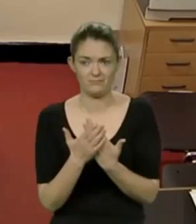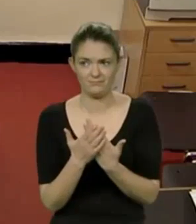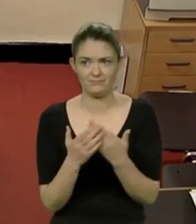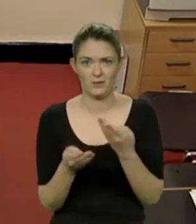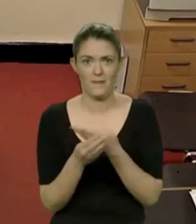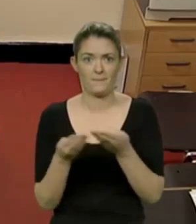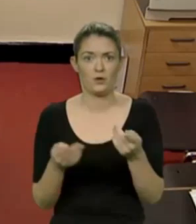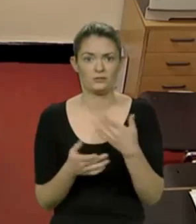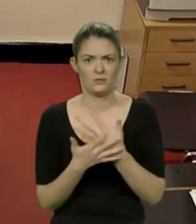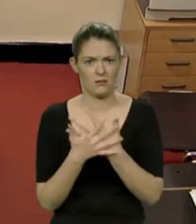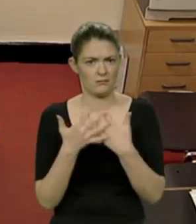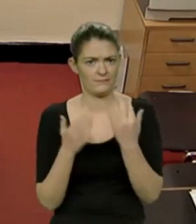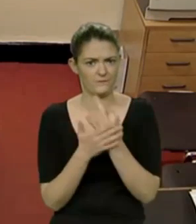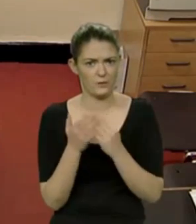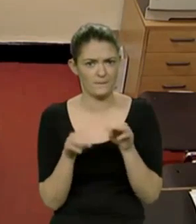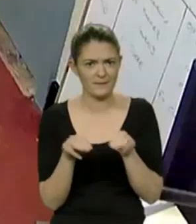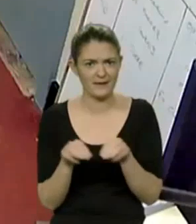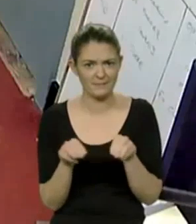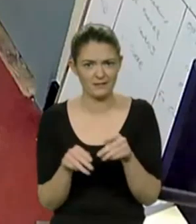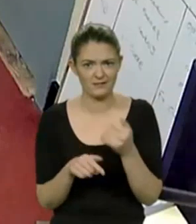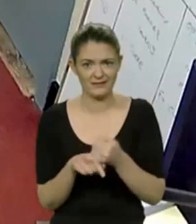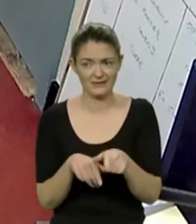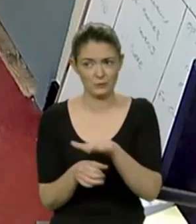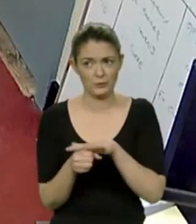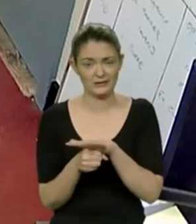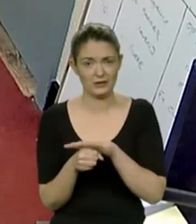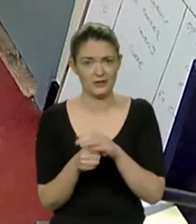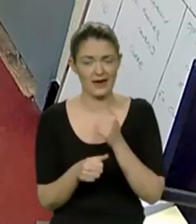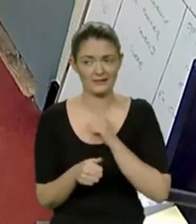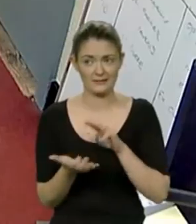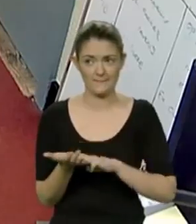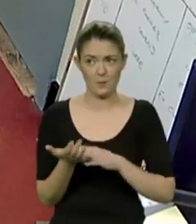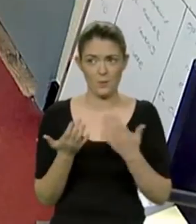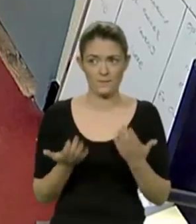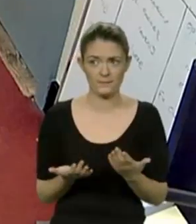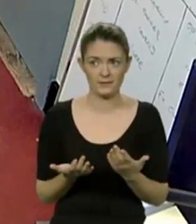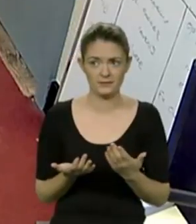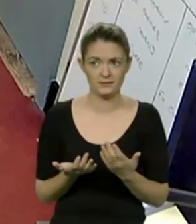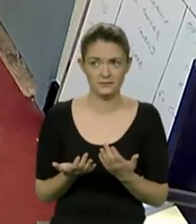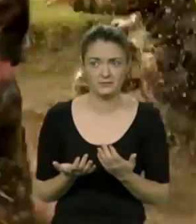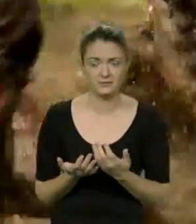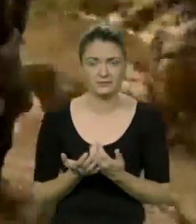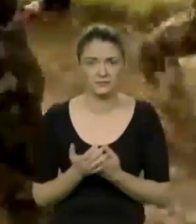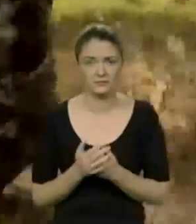doing very well across the board, okay? You're one of the few people in the troop that are in that situation at the minute.